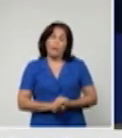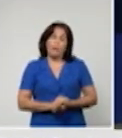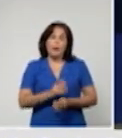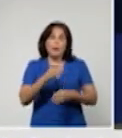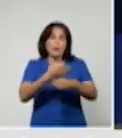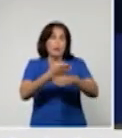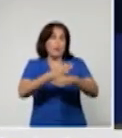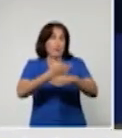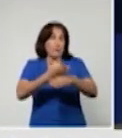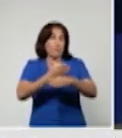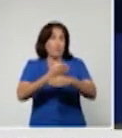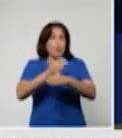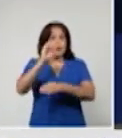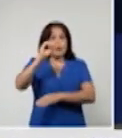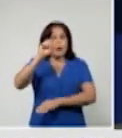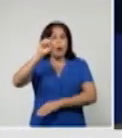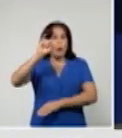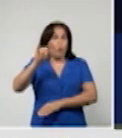2,726, or